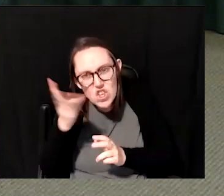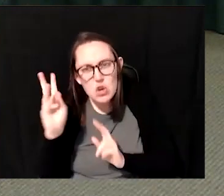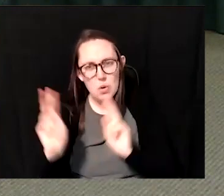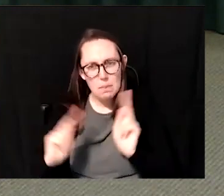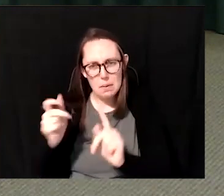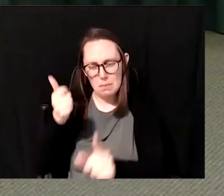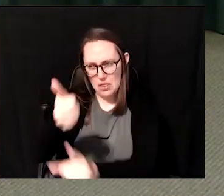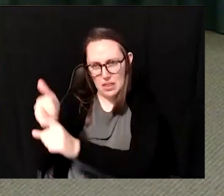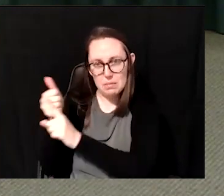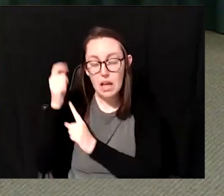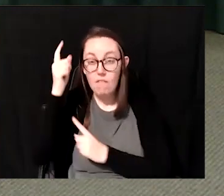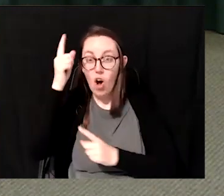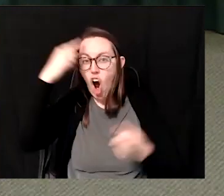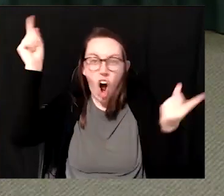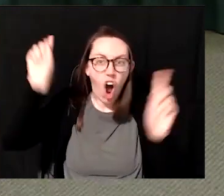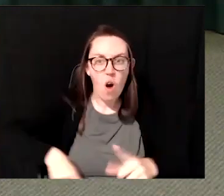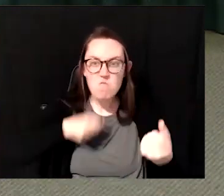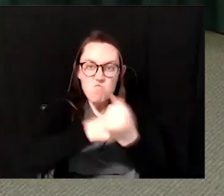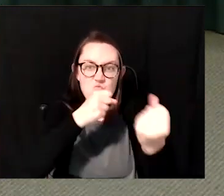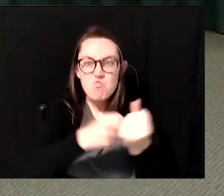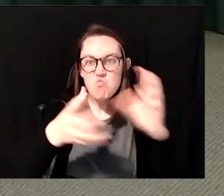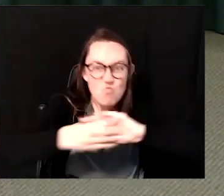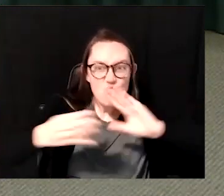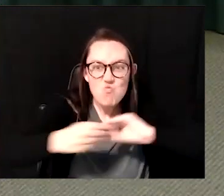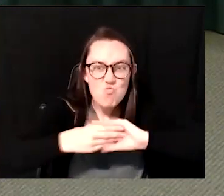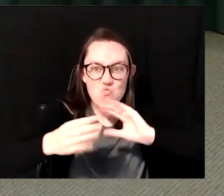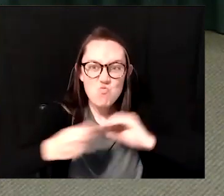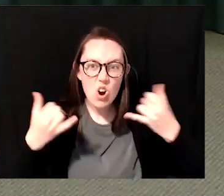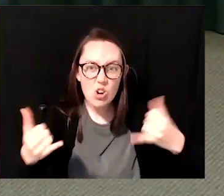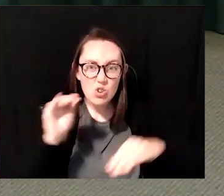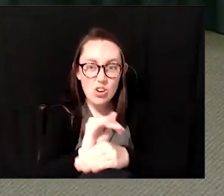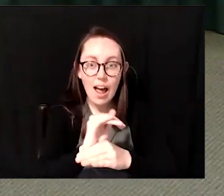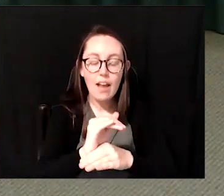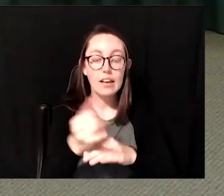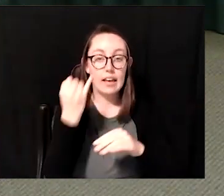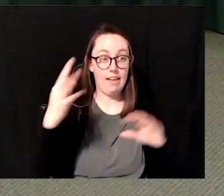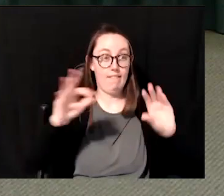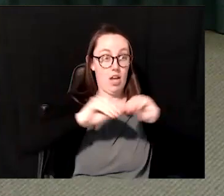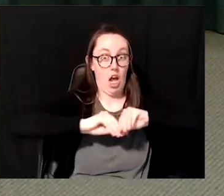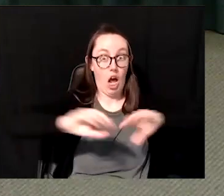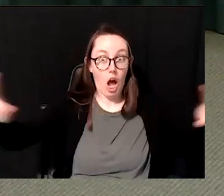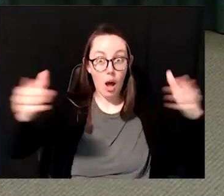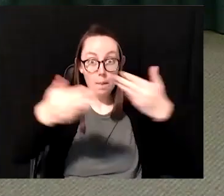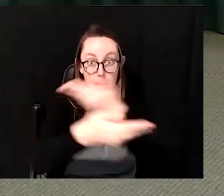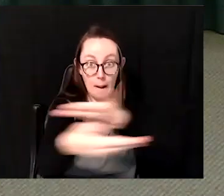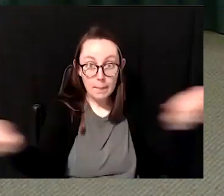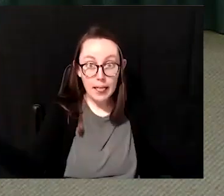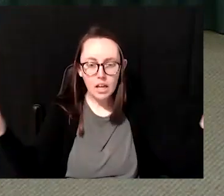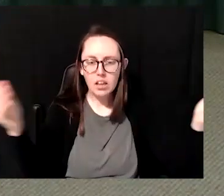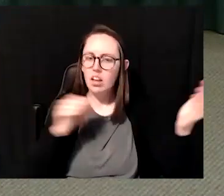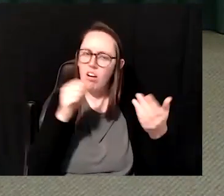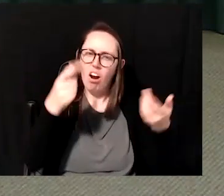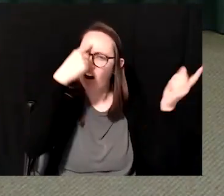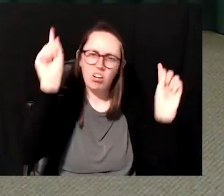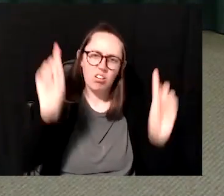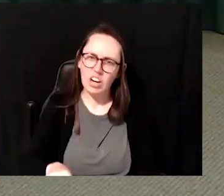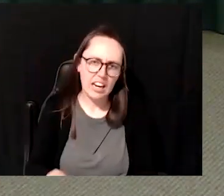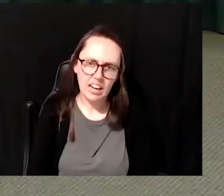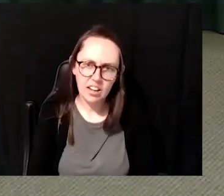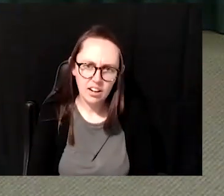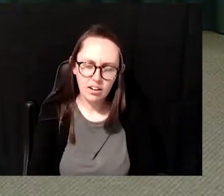gets out into the public sector there might be a little bit more pushback thank you thank you very much dick okay uh